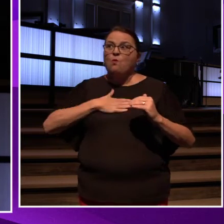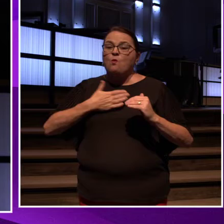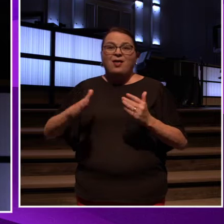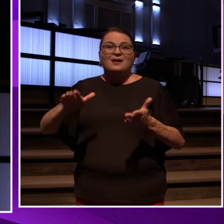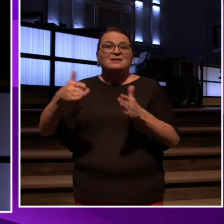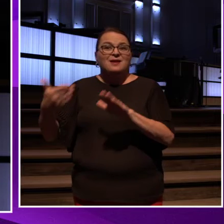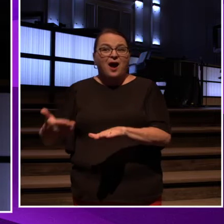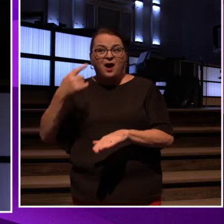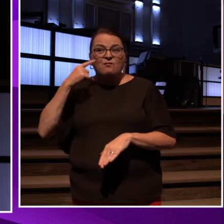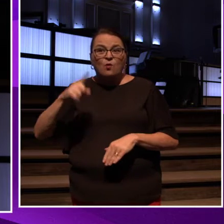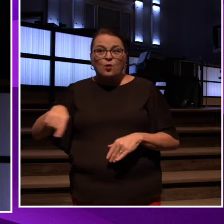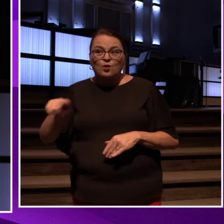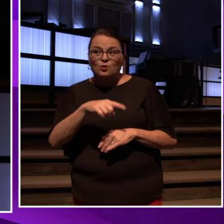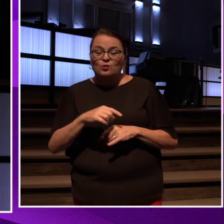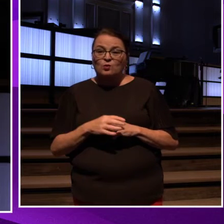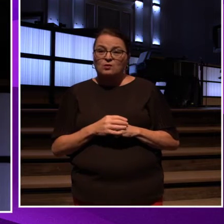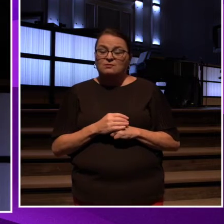Some might,